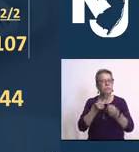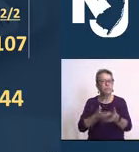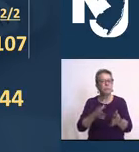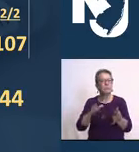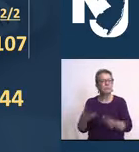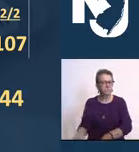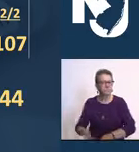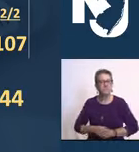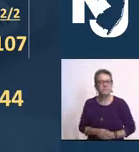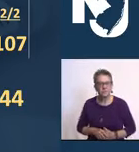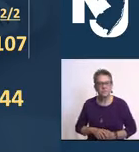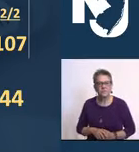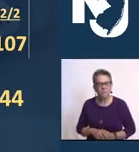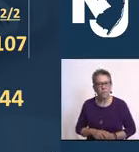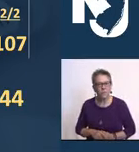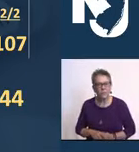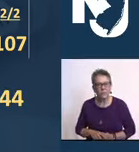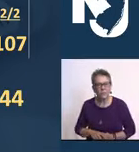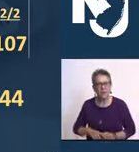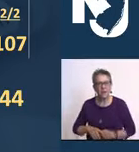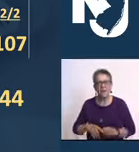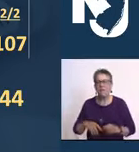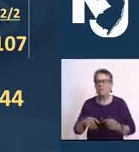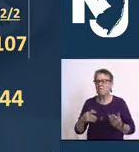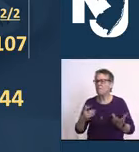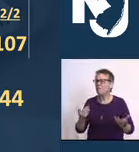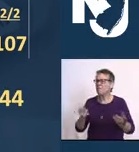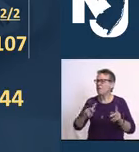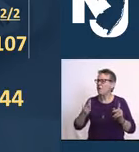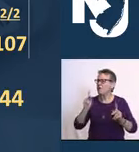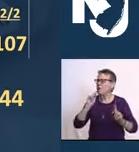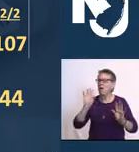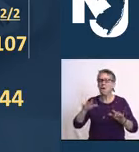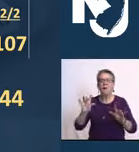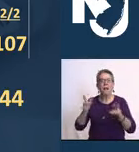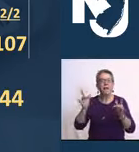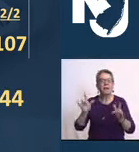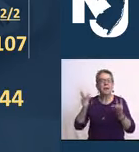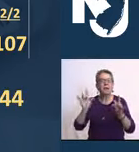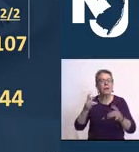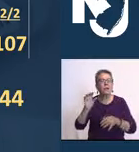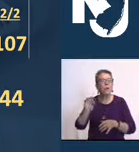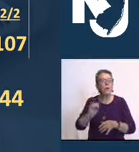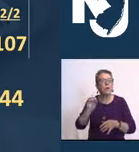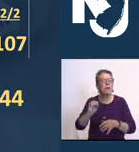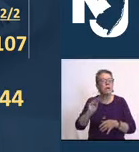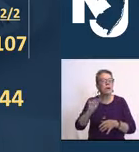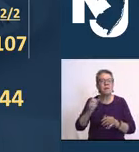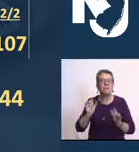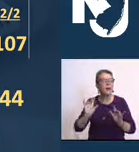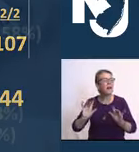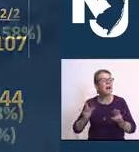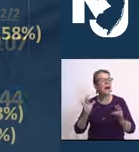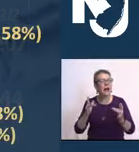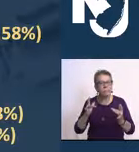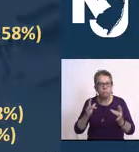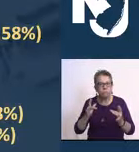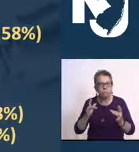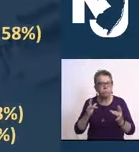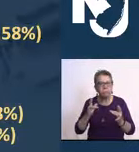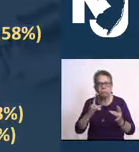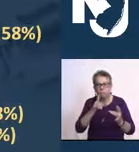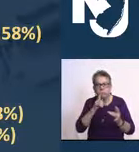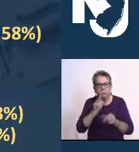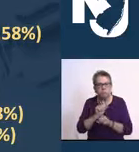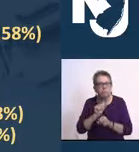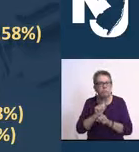Omicron isn't deadly, because there are nearly 2,400 families who could beg to differ. Let's go to vaccinations.